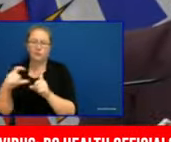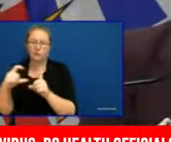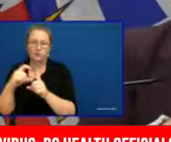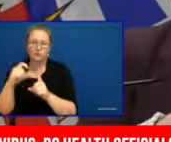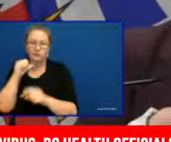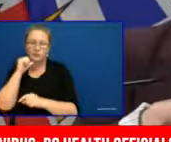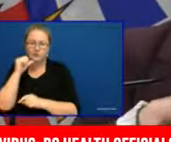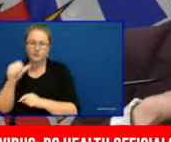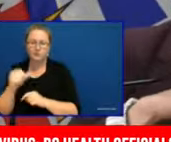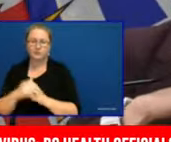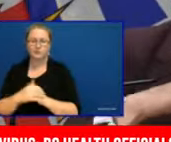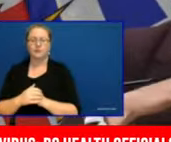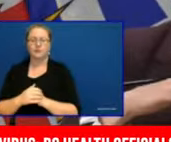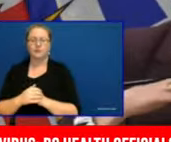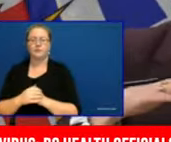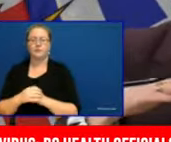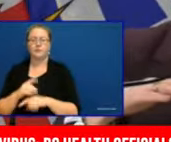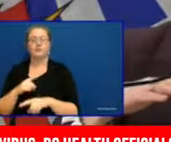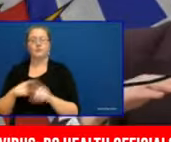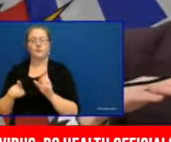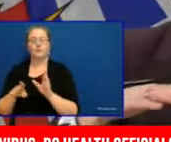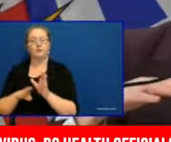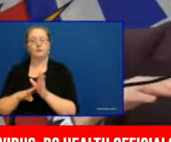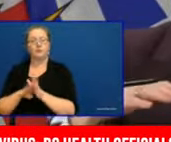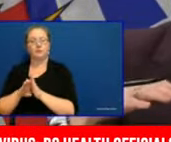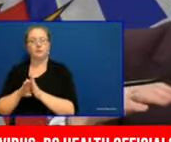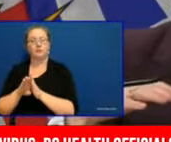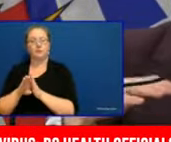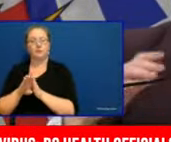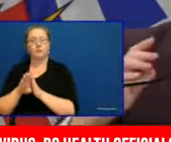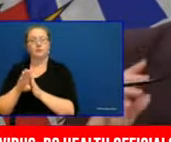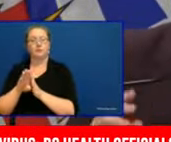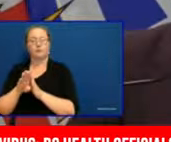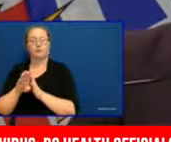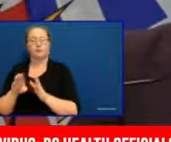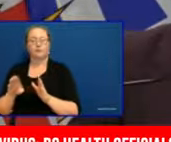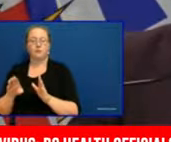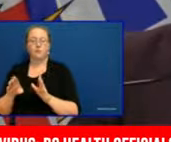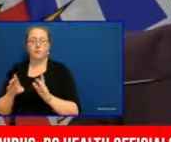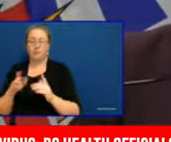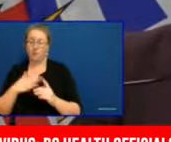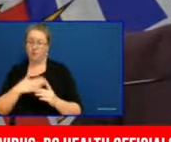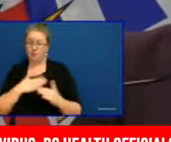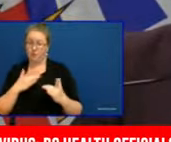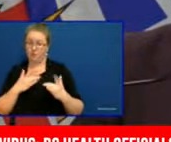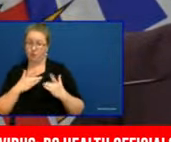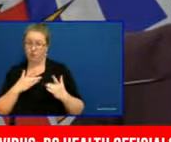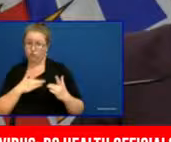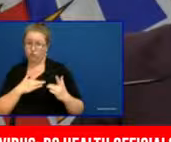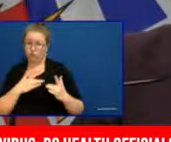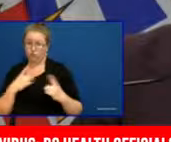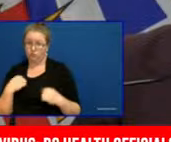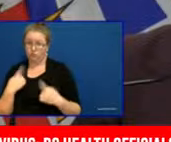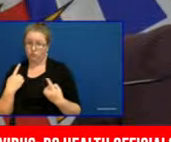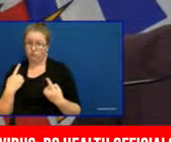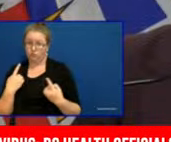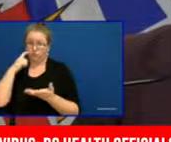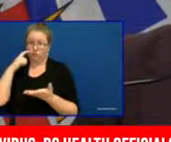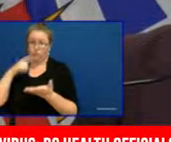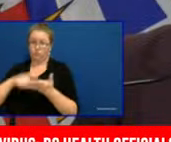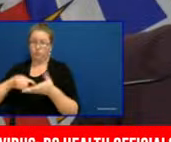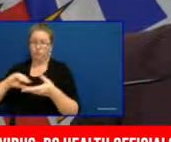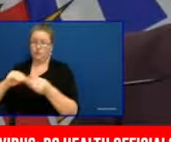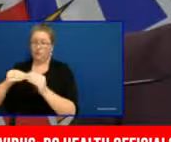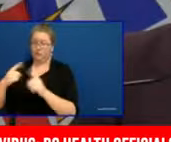before, but we did have this gradual increase that we were managing. Where my concern has come has really been in the last